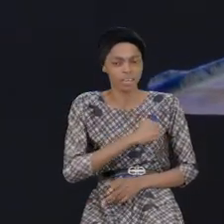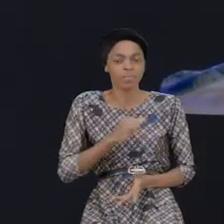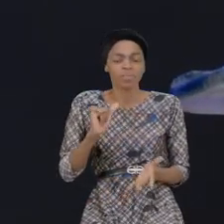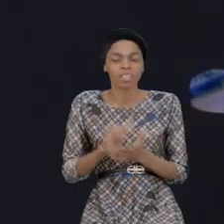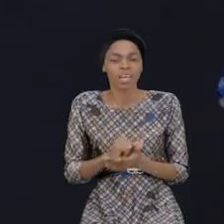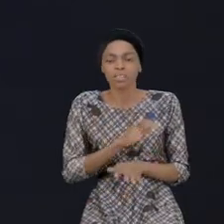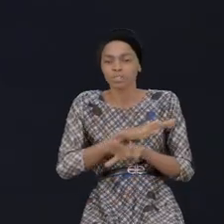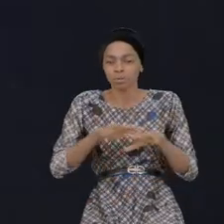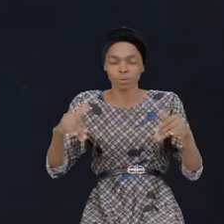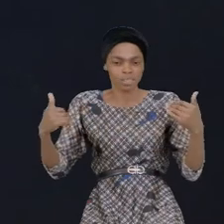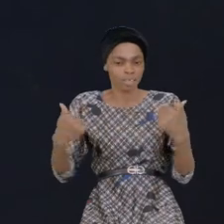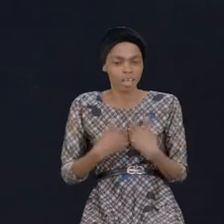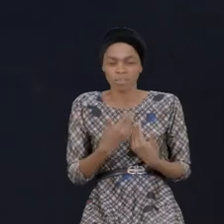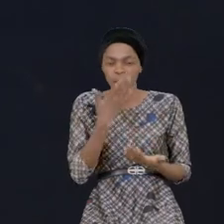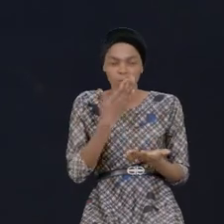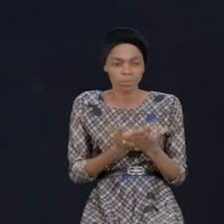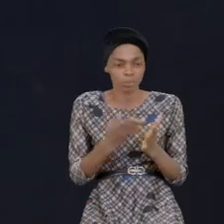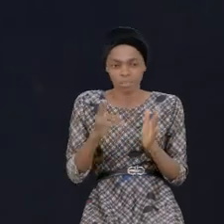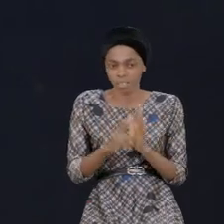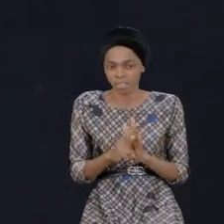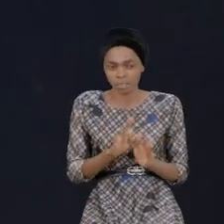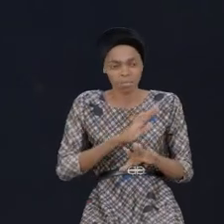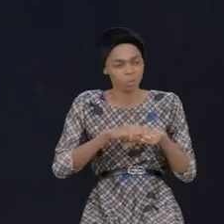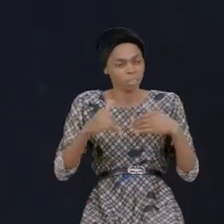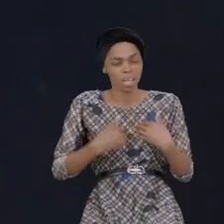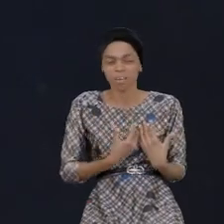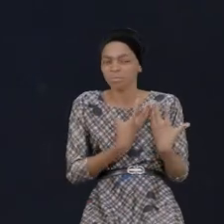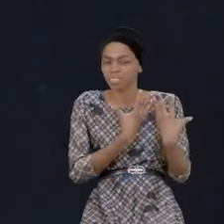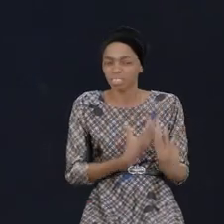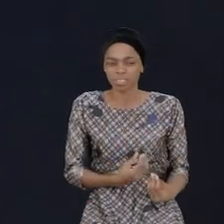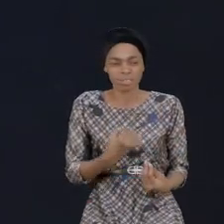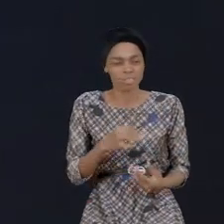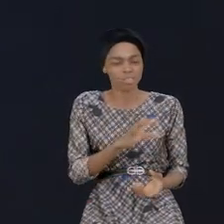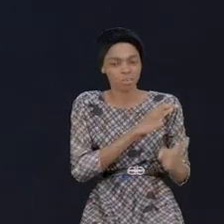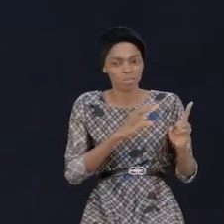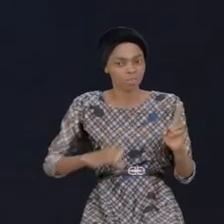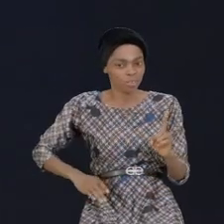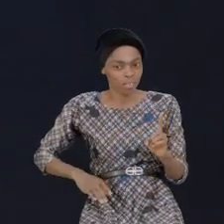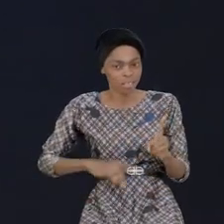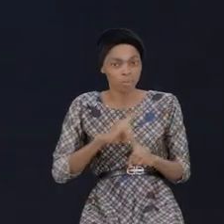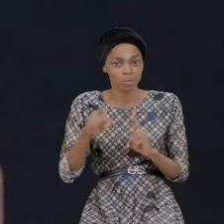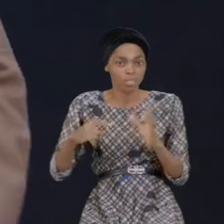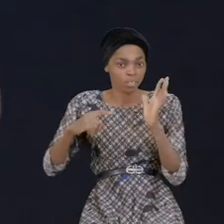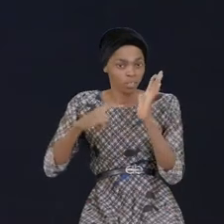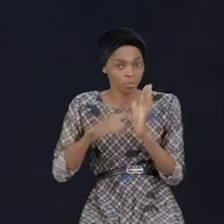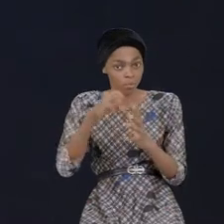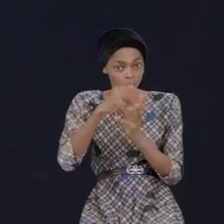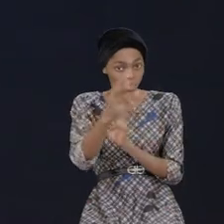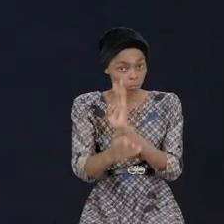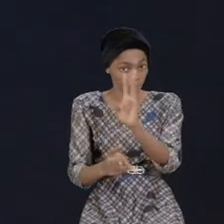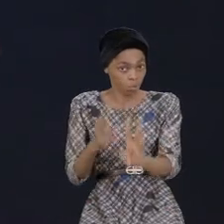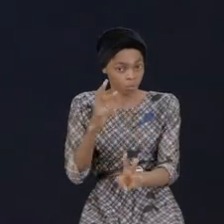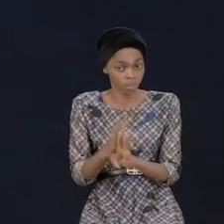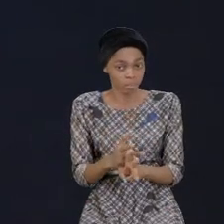have the goodness and the gentleness of Christ, what they manifest in the world, the